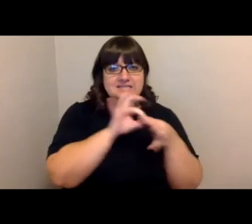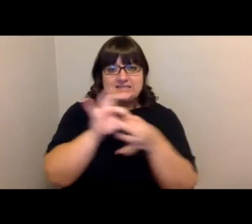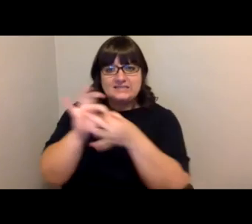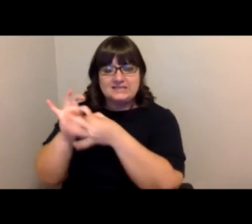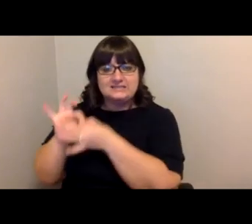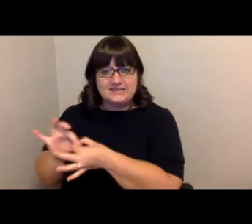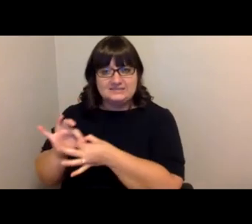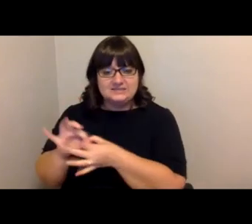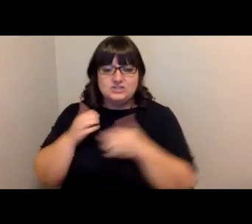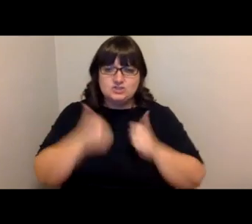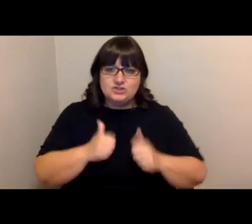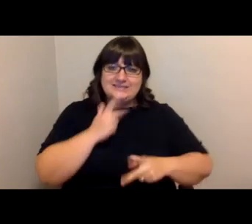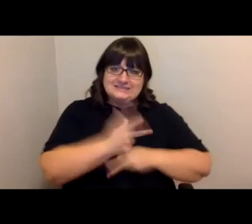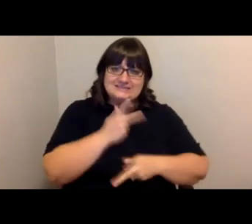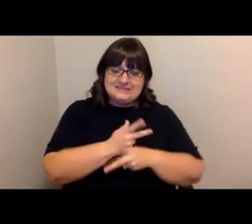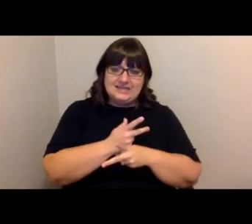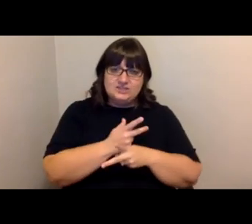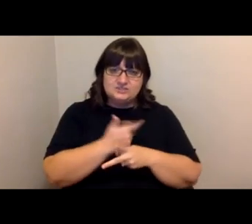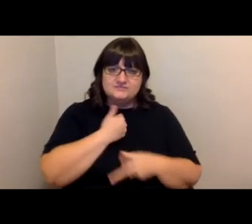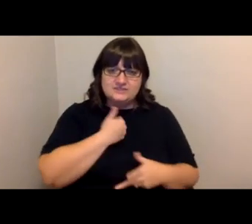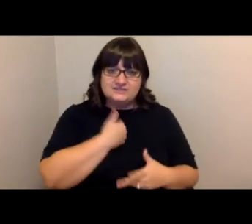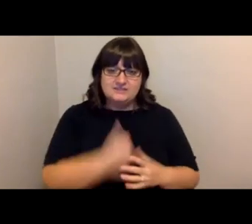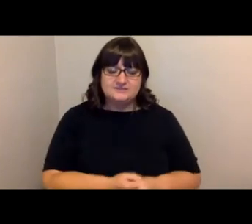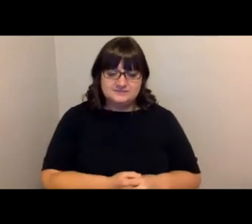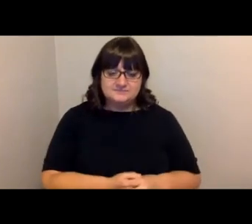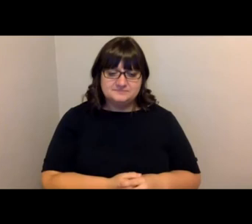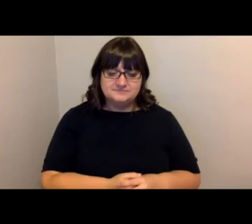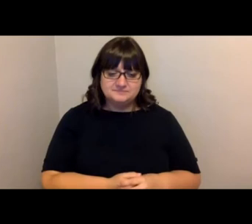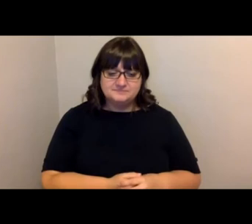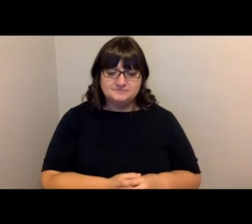could. We, metaphorically, looked at